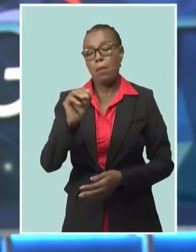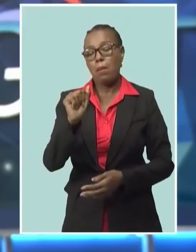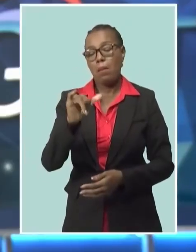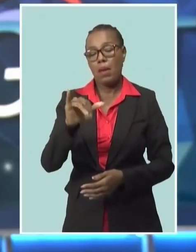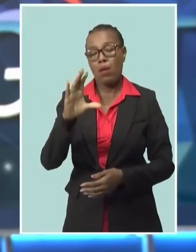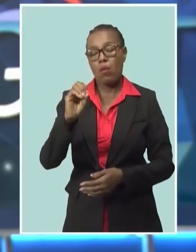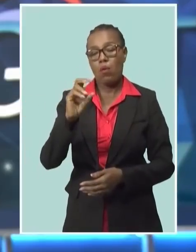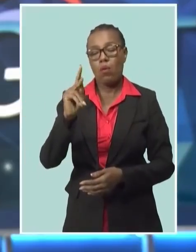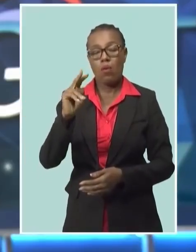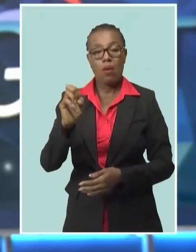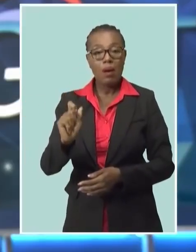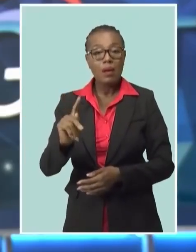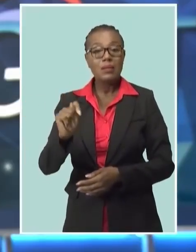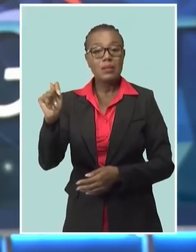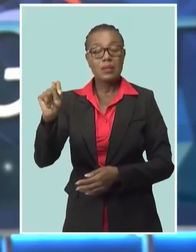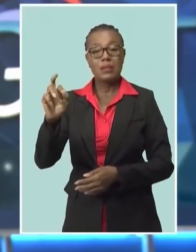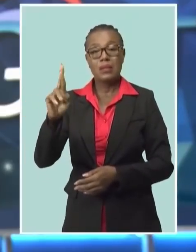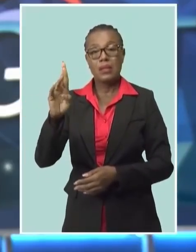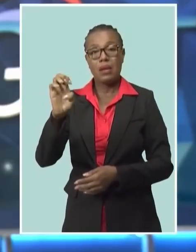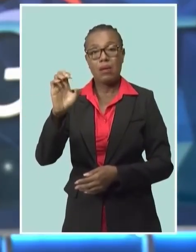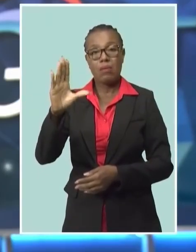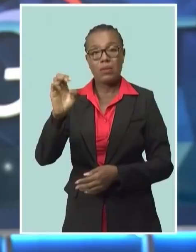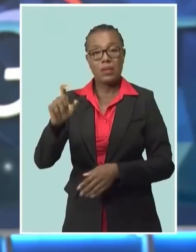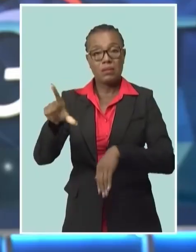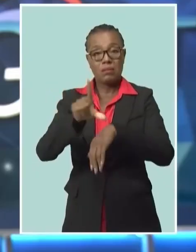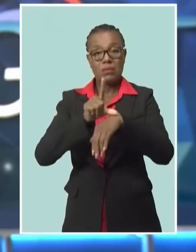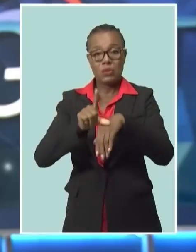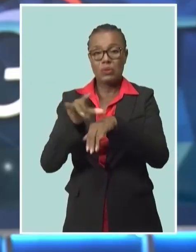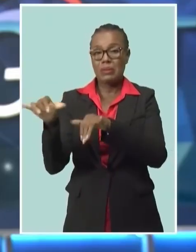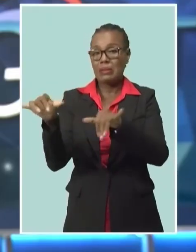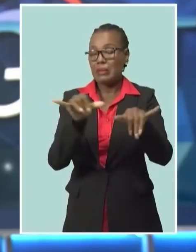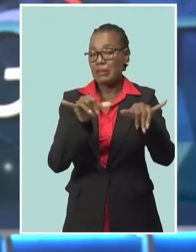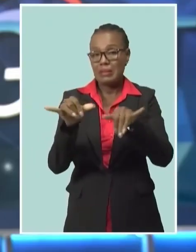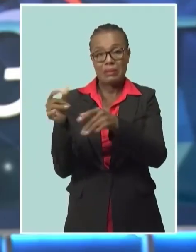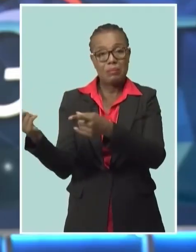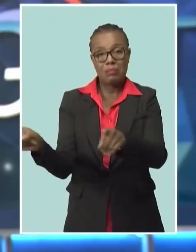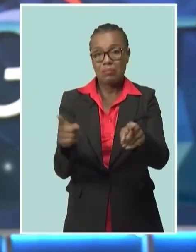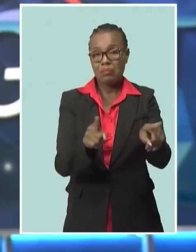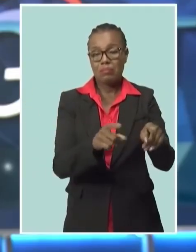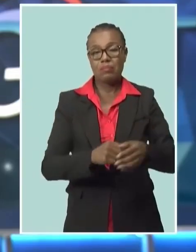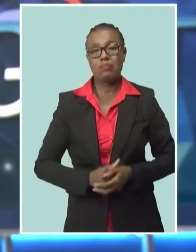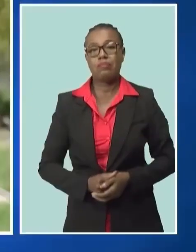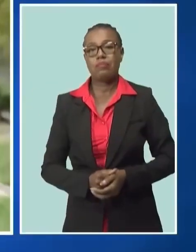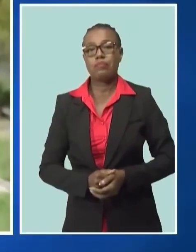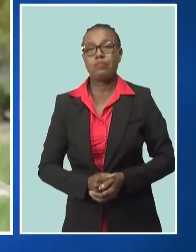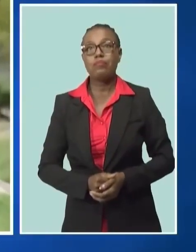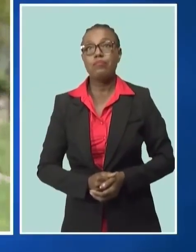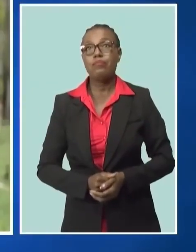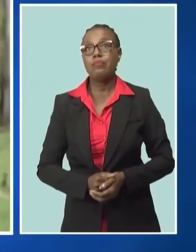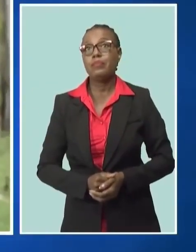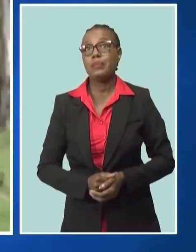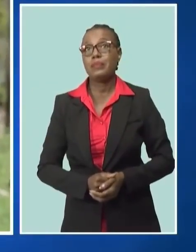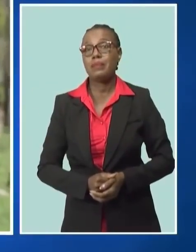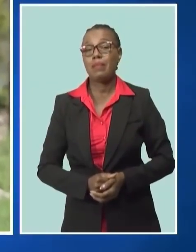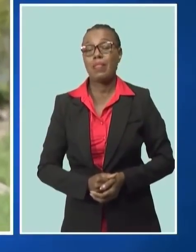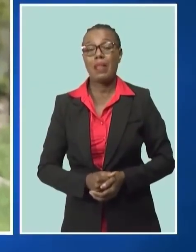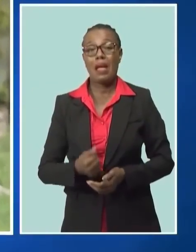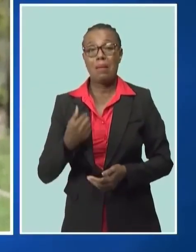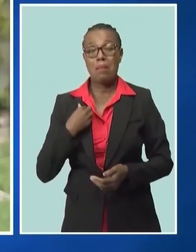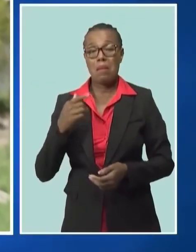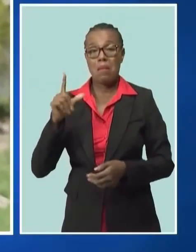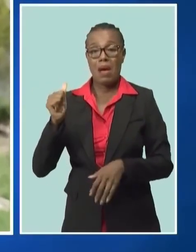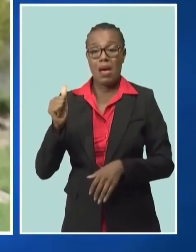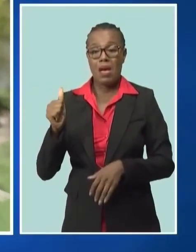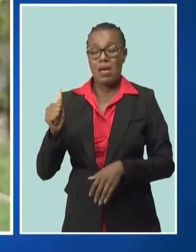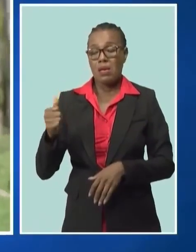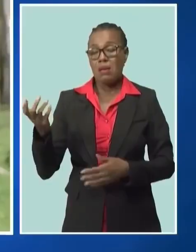St. Lucie, when a CBC team spoke to Cindy Goodridge outside of her apartment. I was awoken by my landlord by